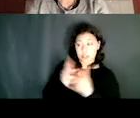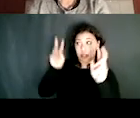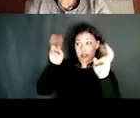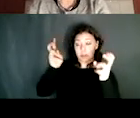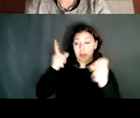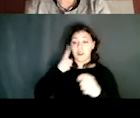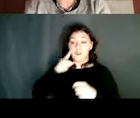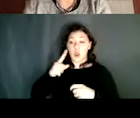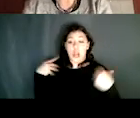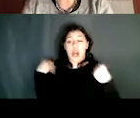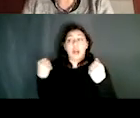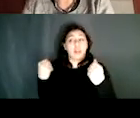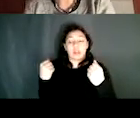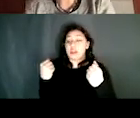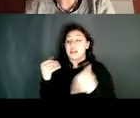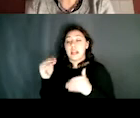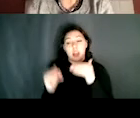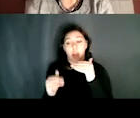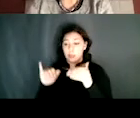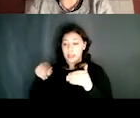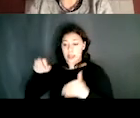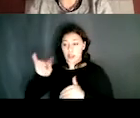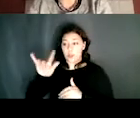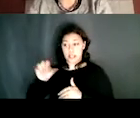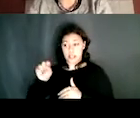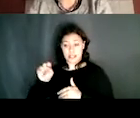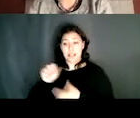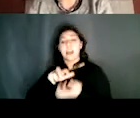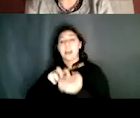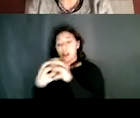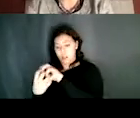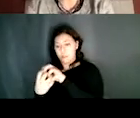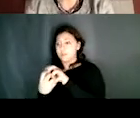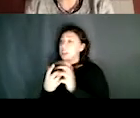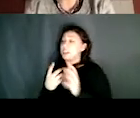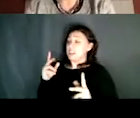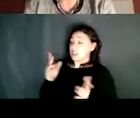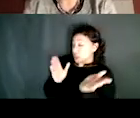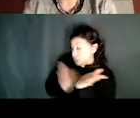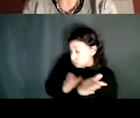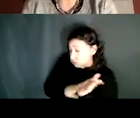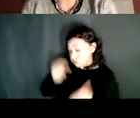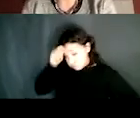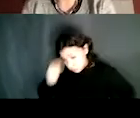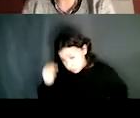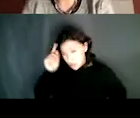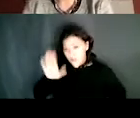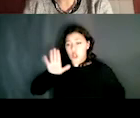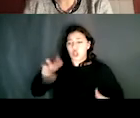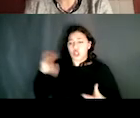praised for being such a strong advocate for incorporating interdisciplinary lenses on structural and health inequities into her